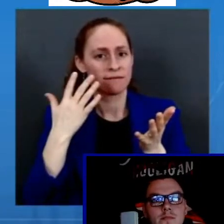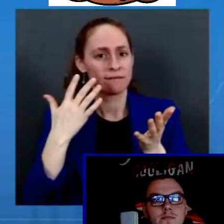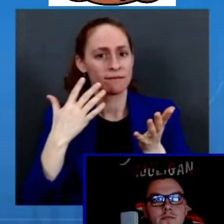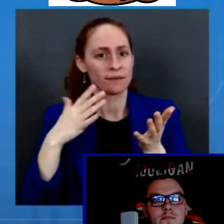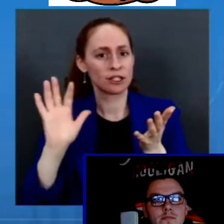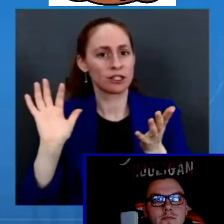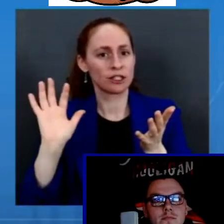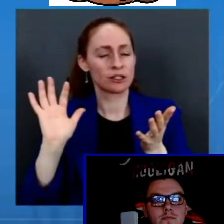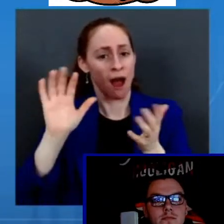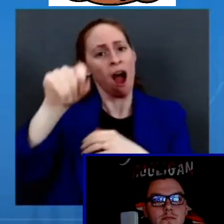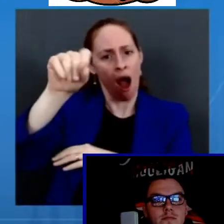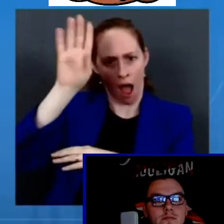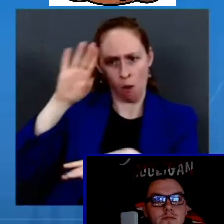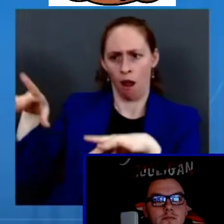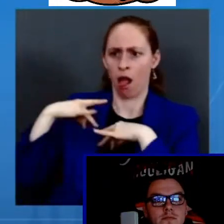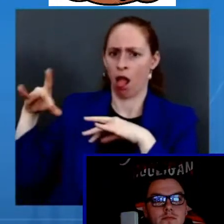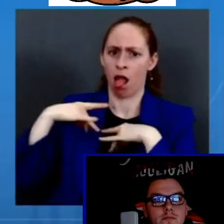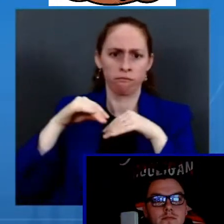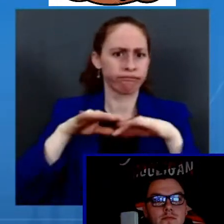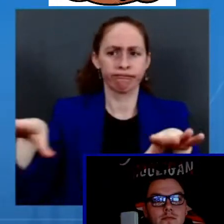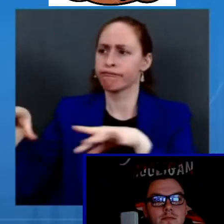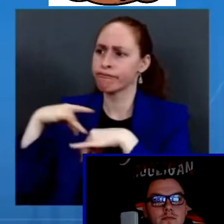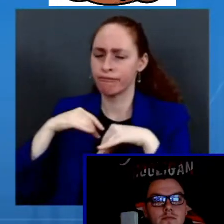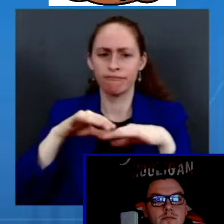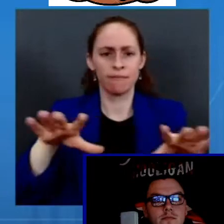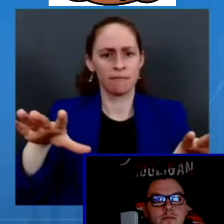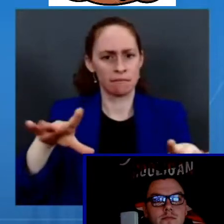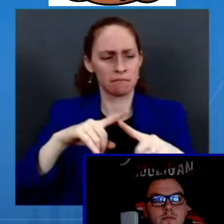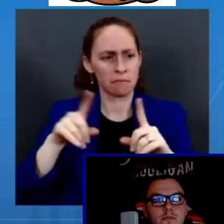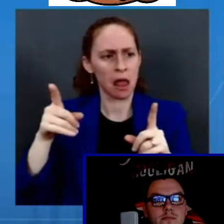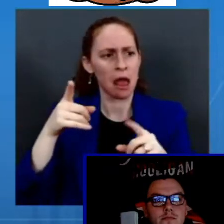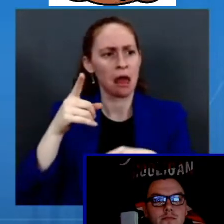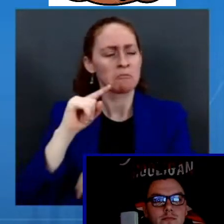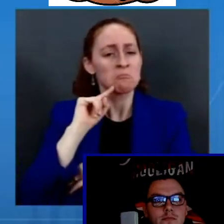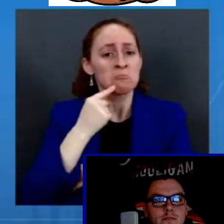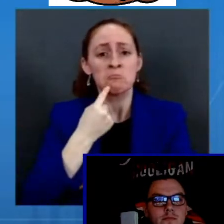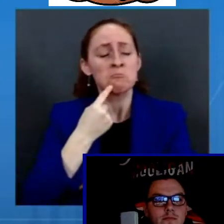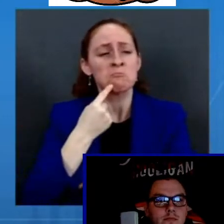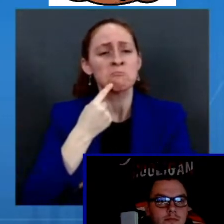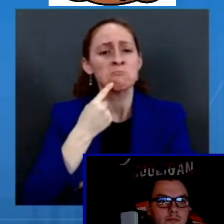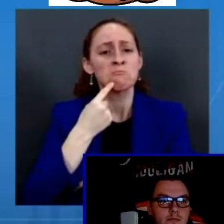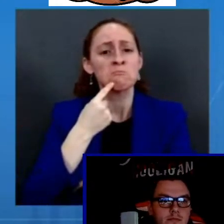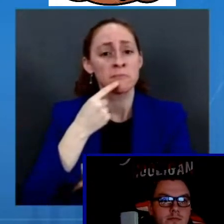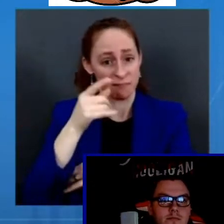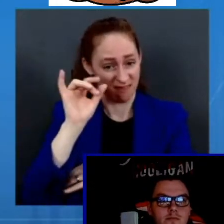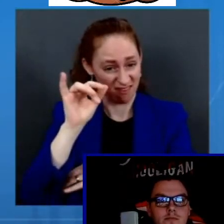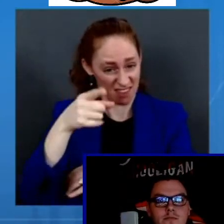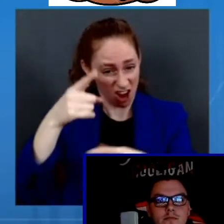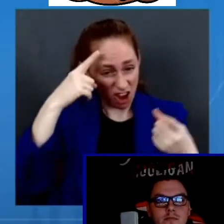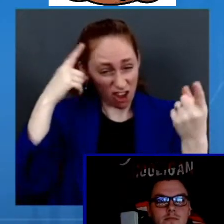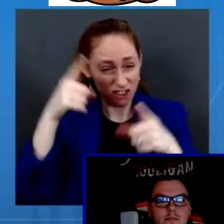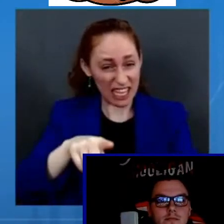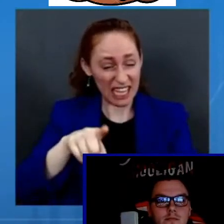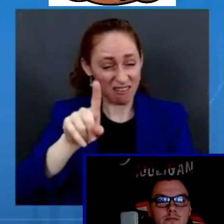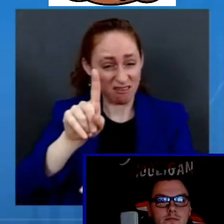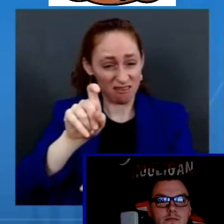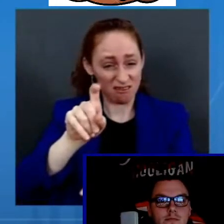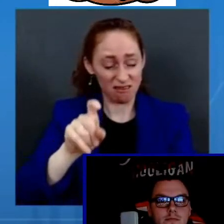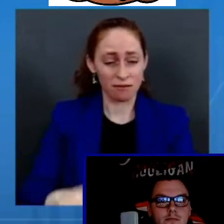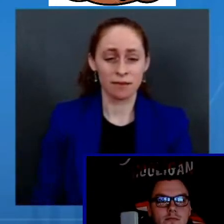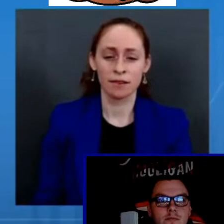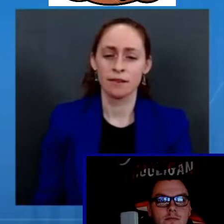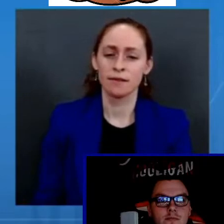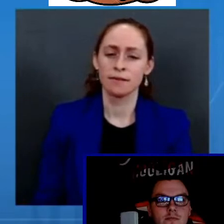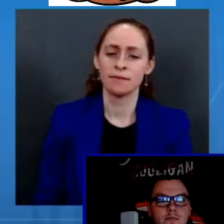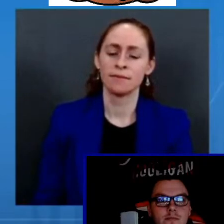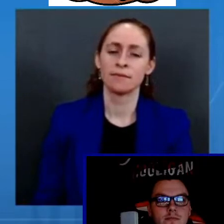that? Well, I think that's a supposition that might, I would hate to say a blessing in